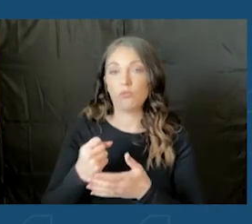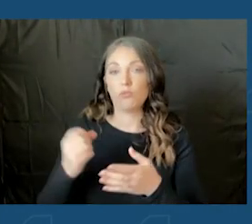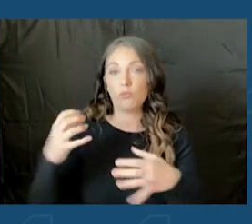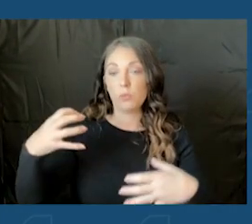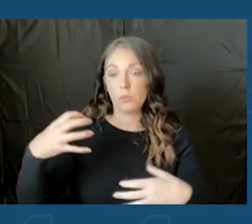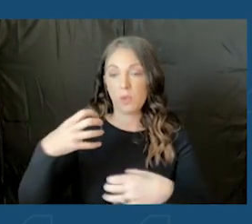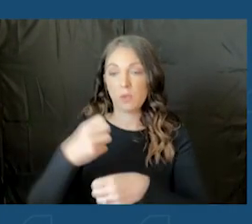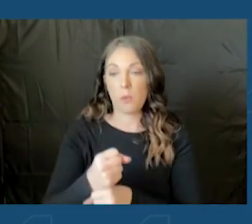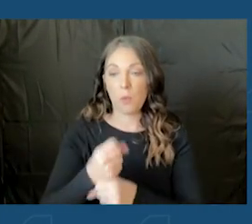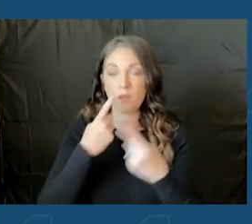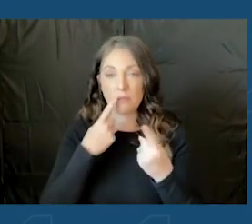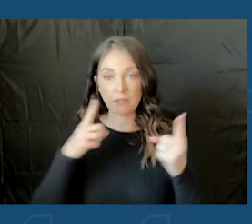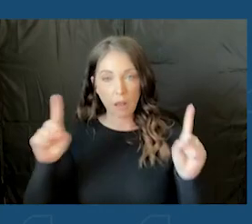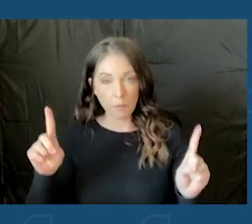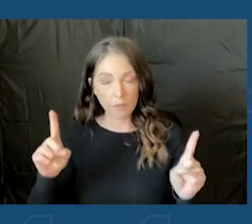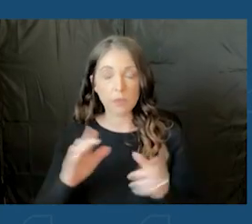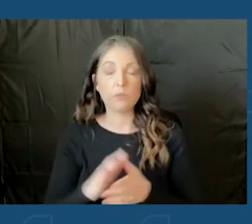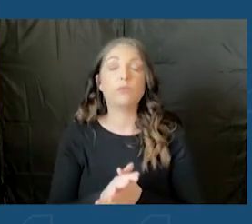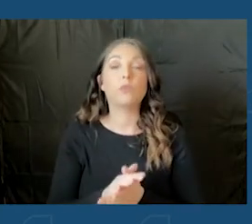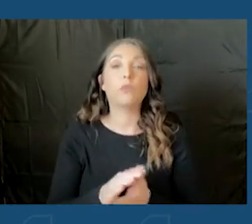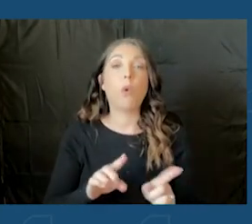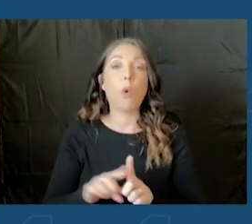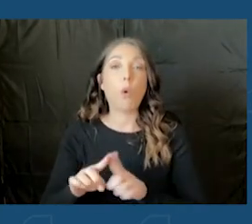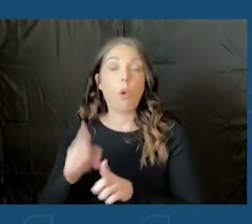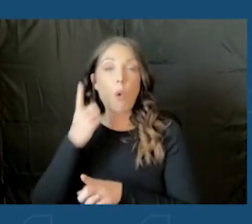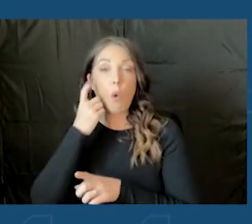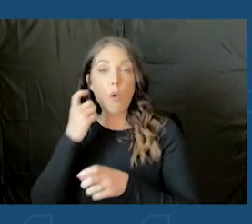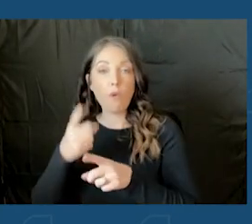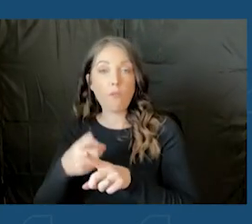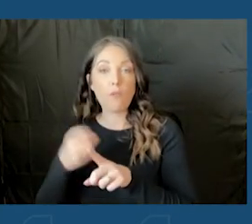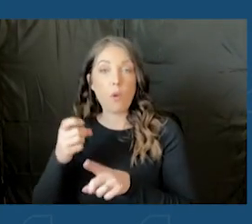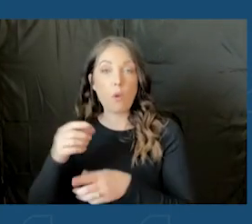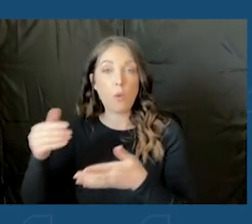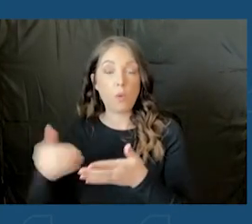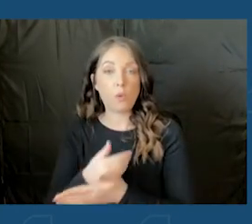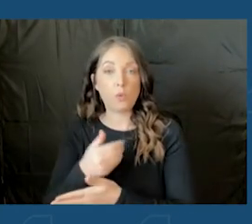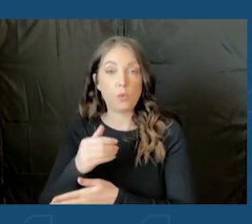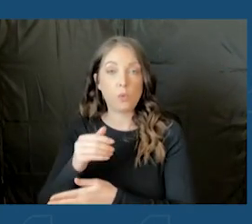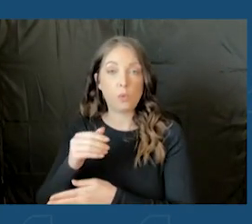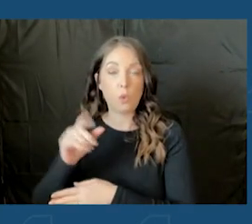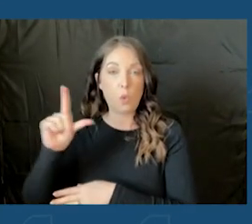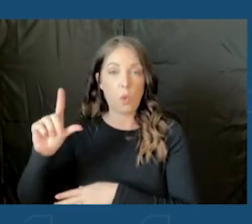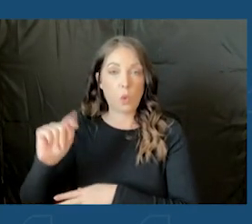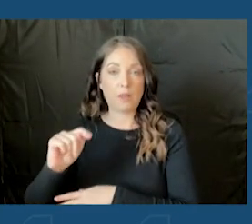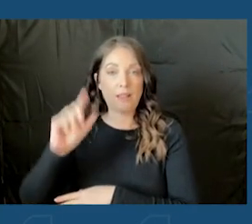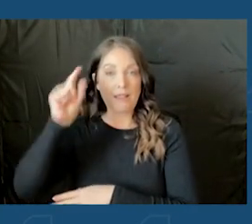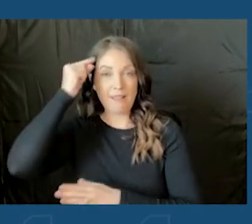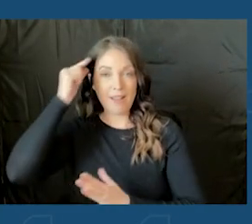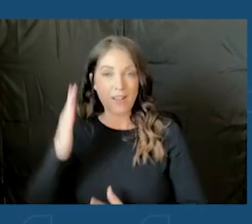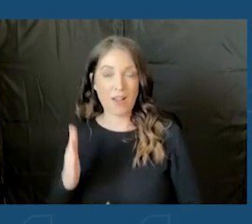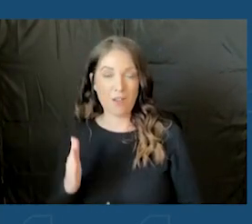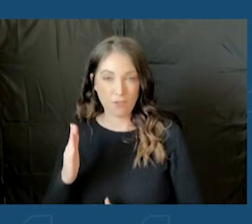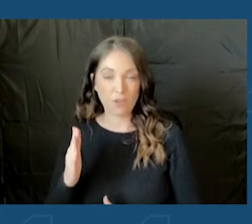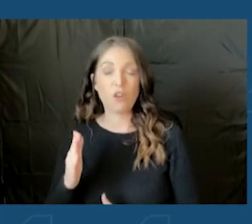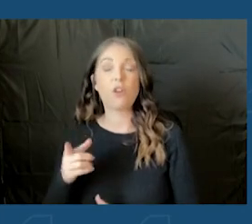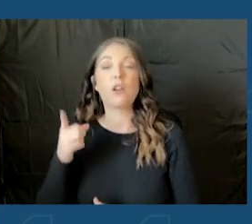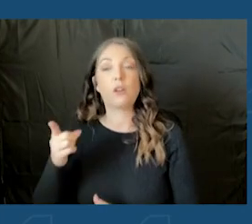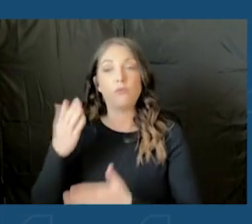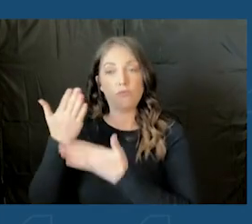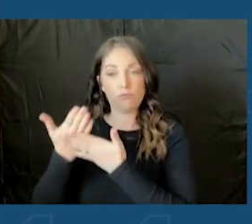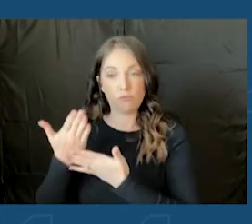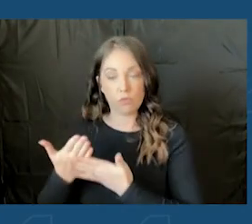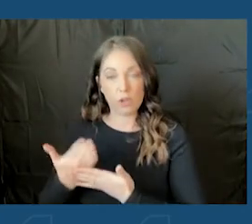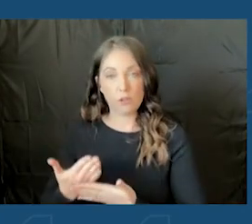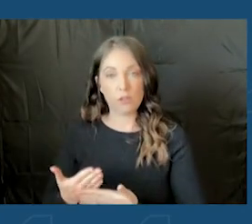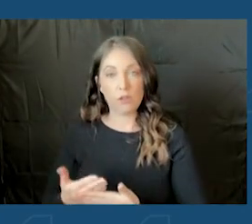accomplishments, as I mentioned. We also heard from our new Lieutenant Governor, Antonio Delgado, who was able to verify my